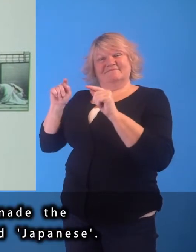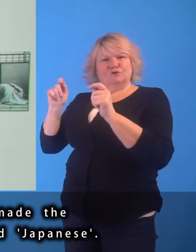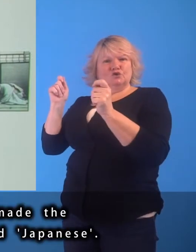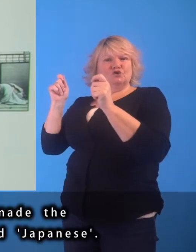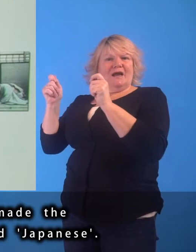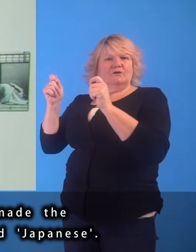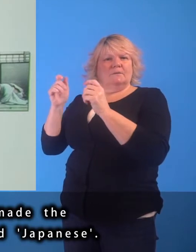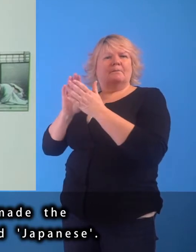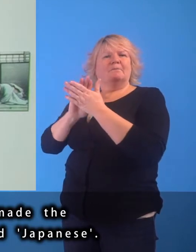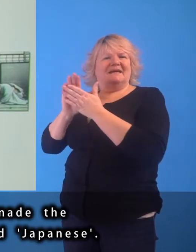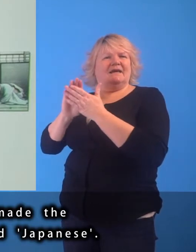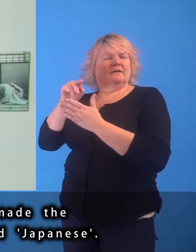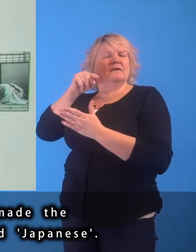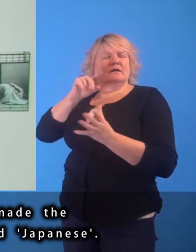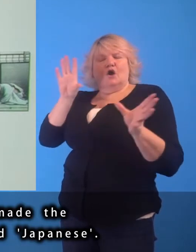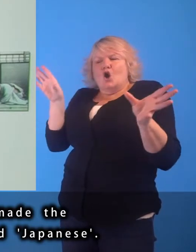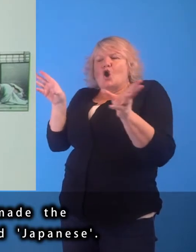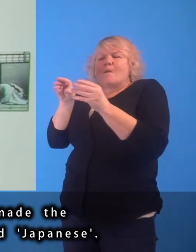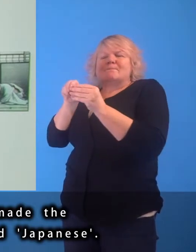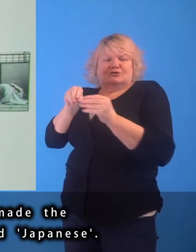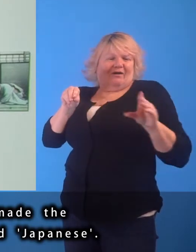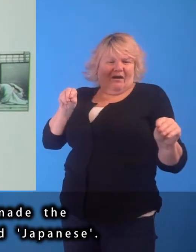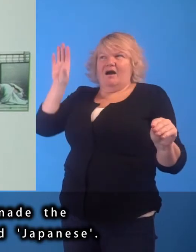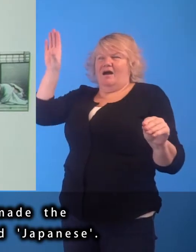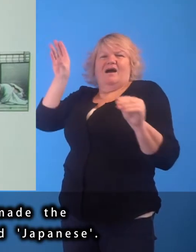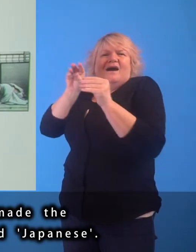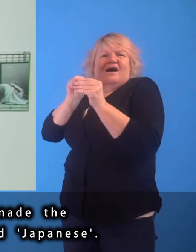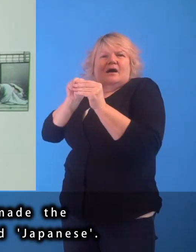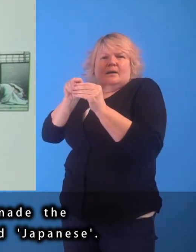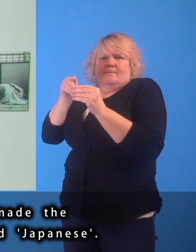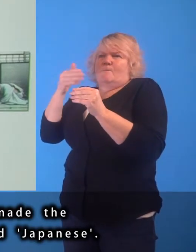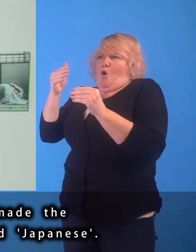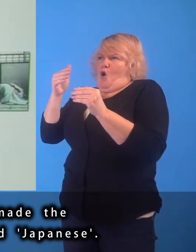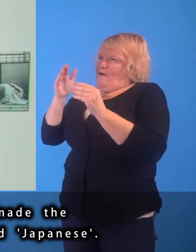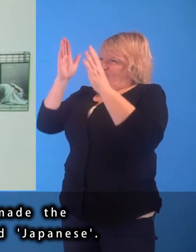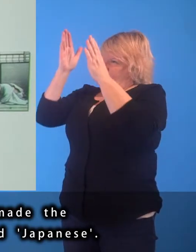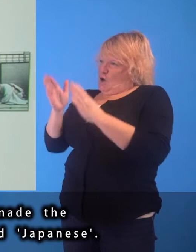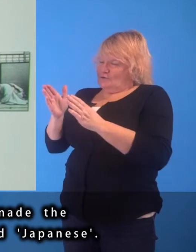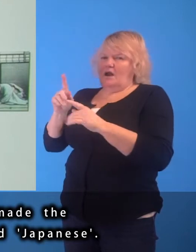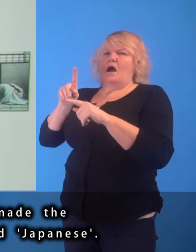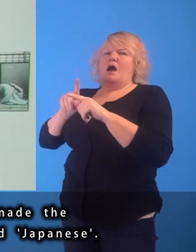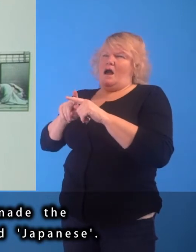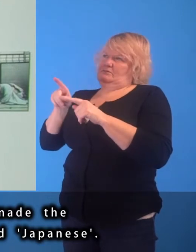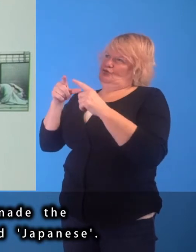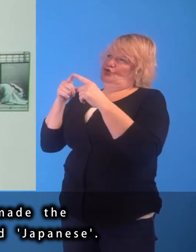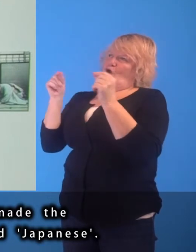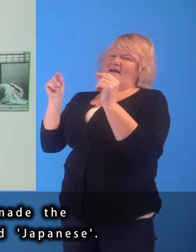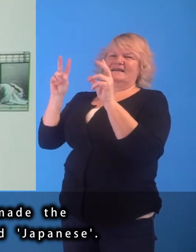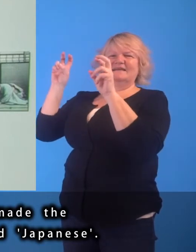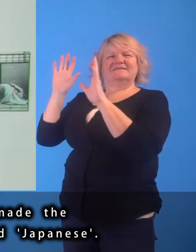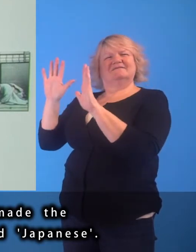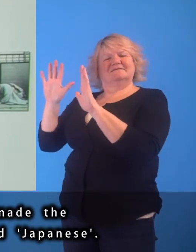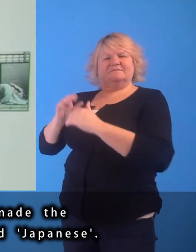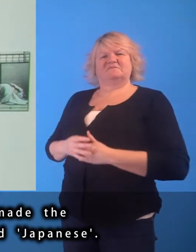This change would also have made the composition feel more vertical and Japanese.